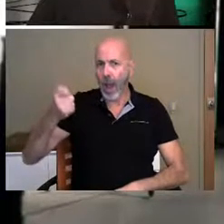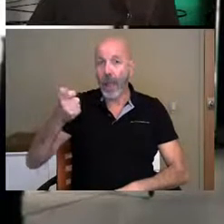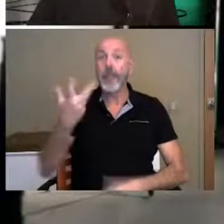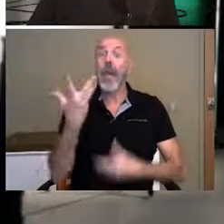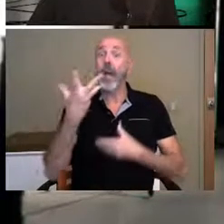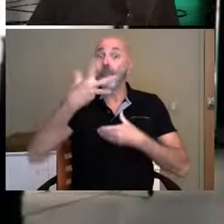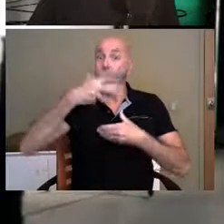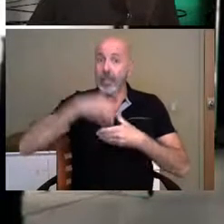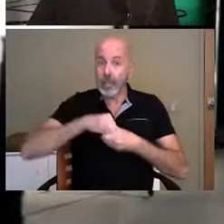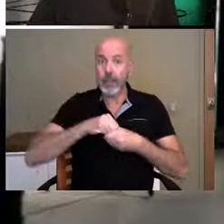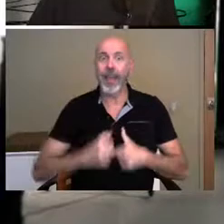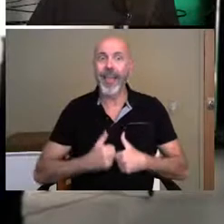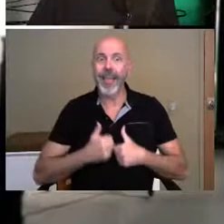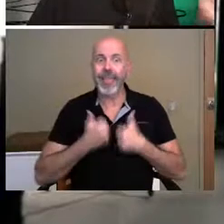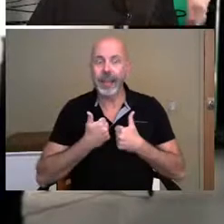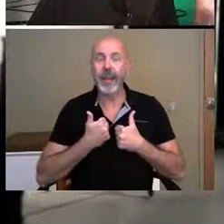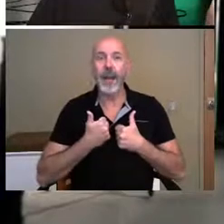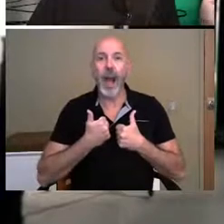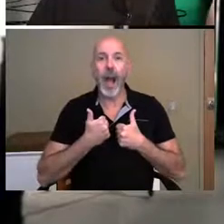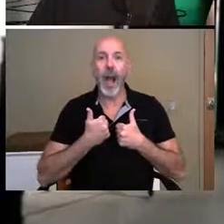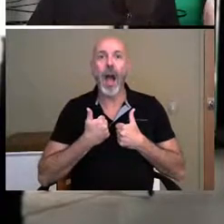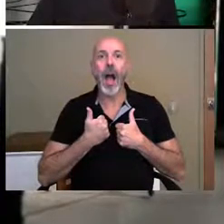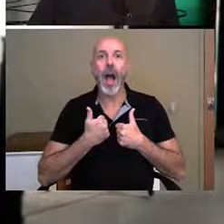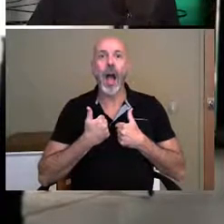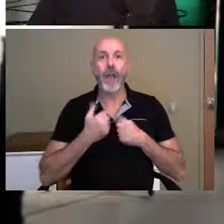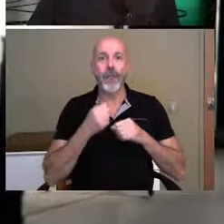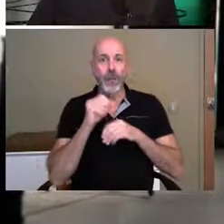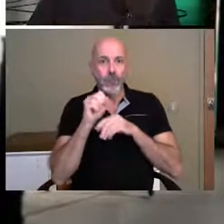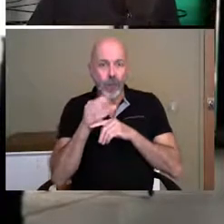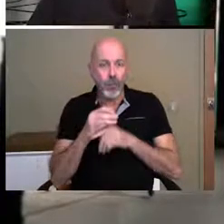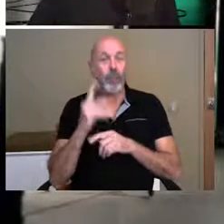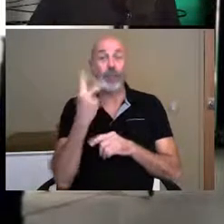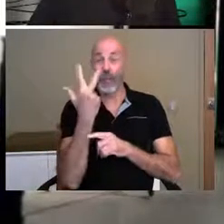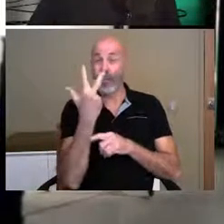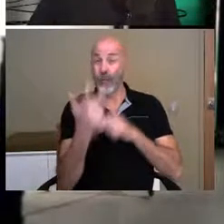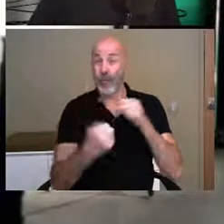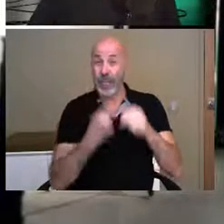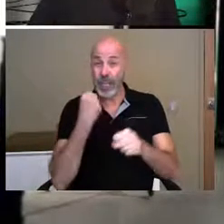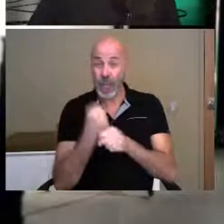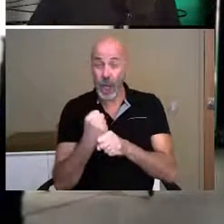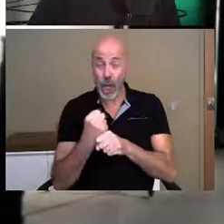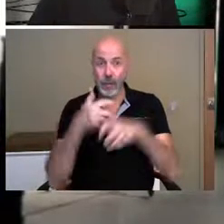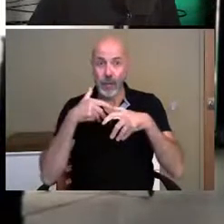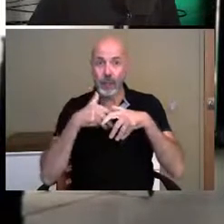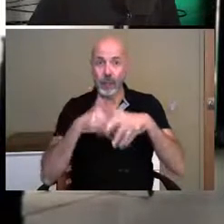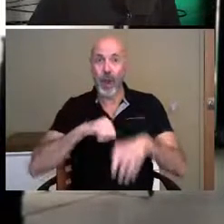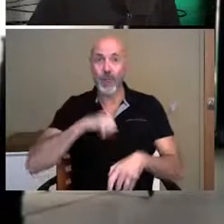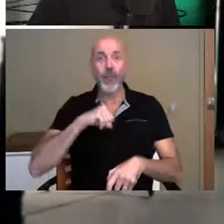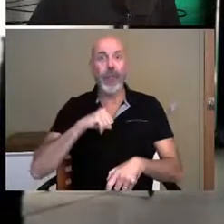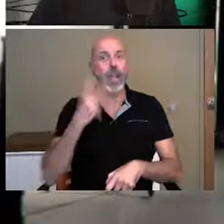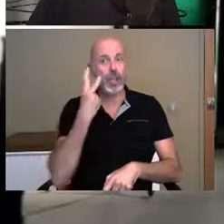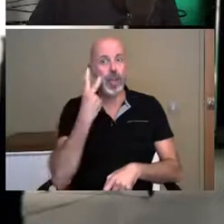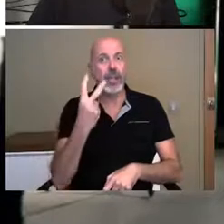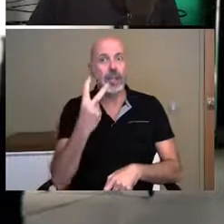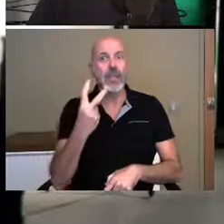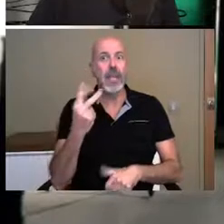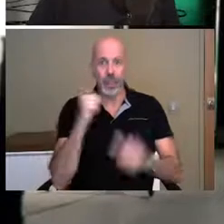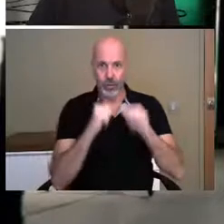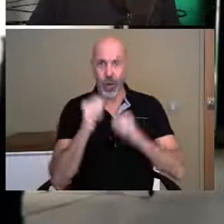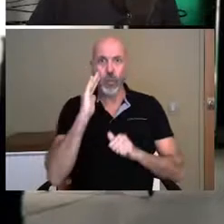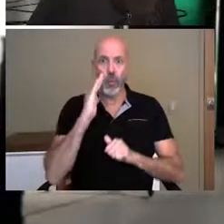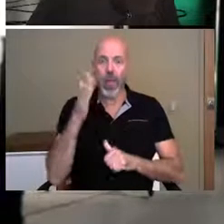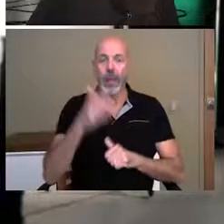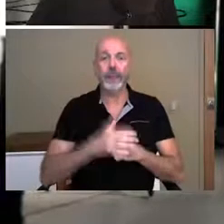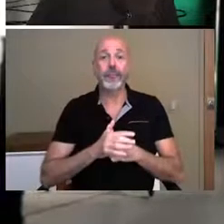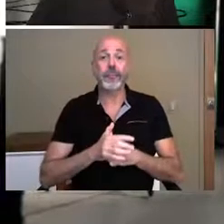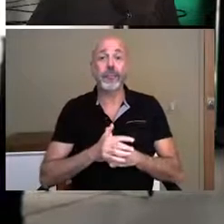the live rebroadcast of 3 years of Pride Parades, which is something that PromoHomoTV is doing. And I want to give a